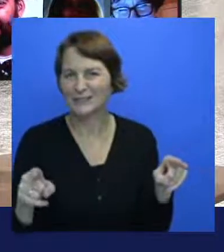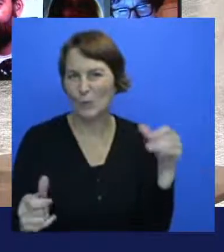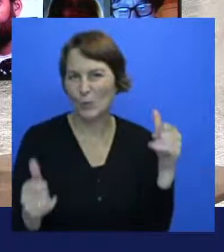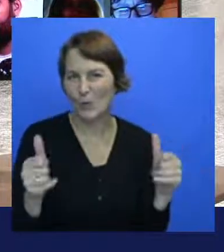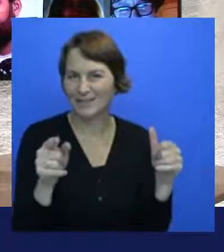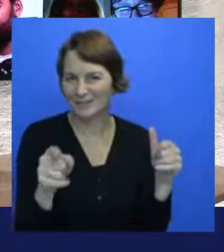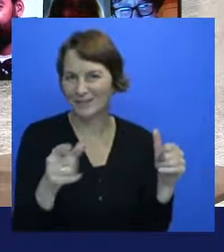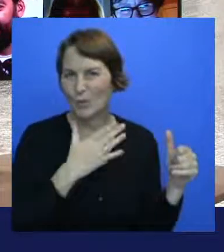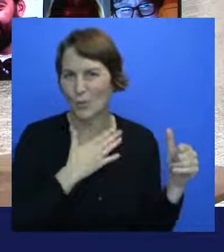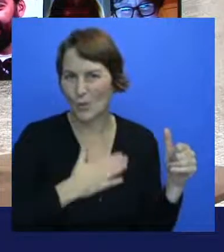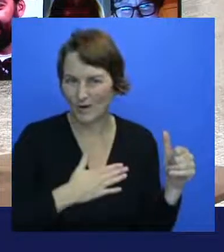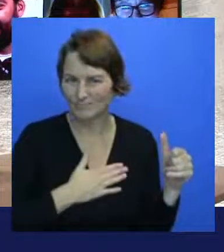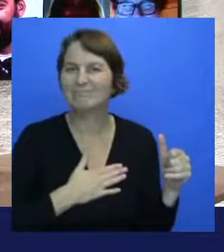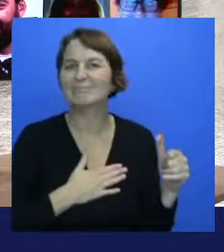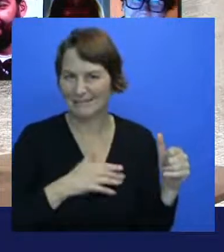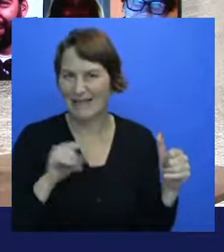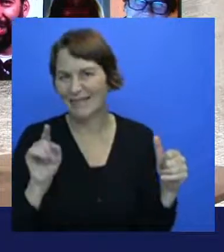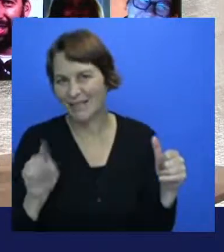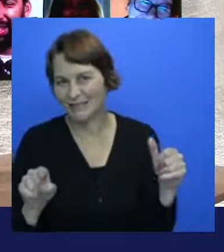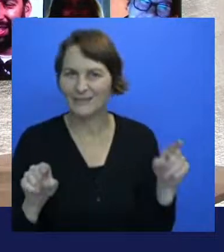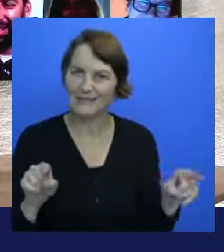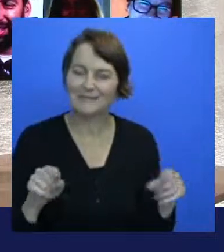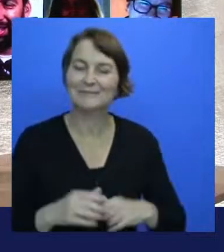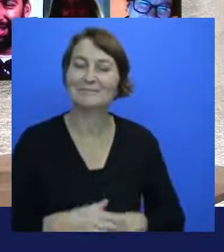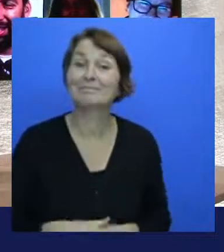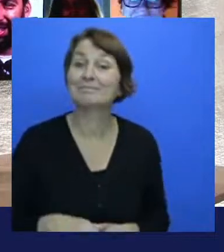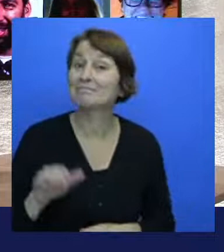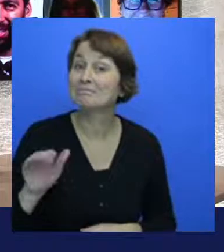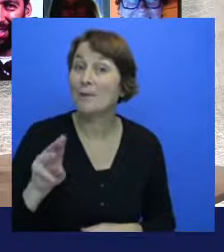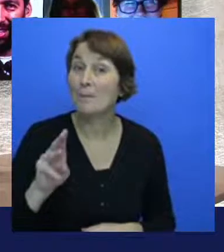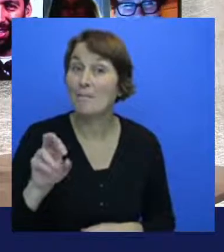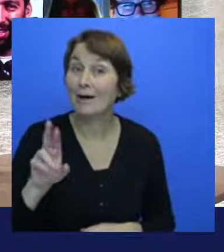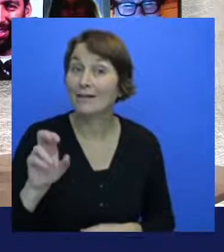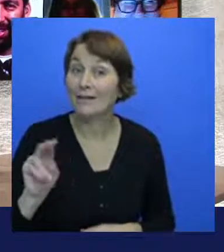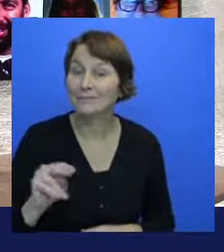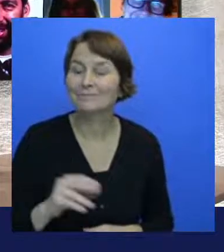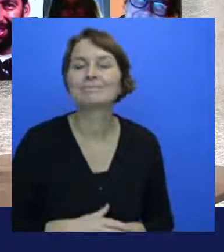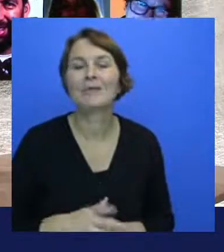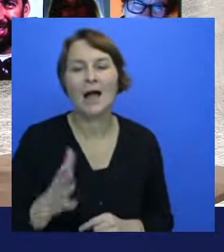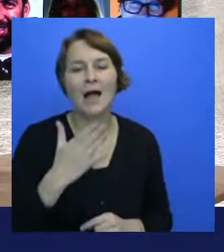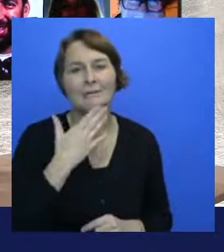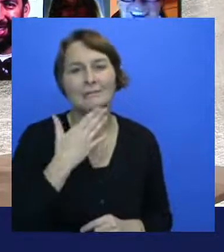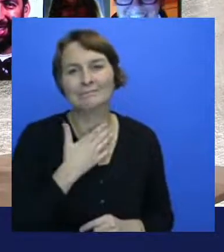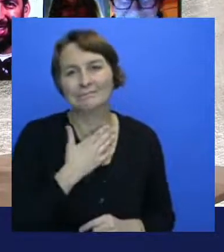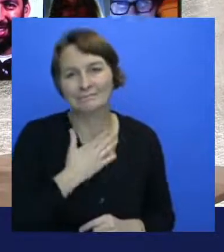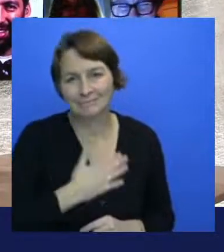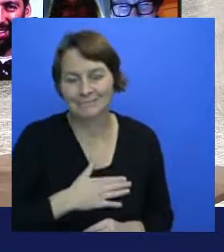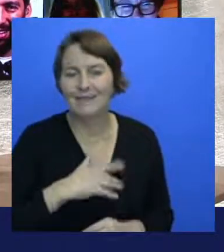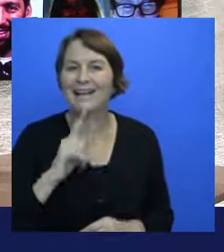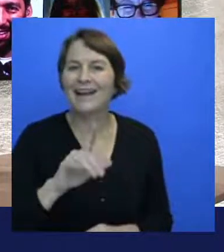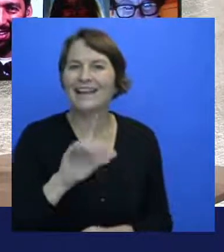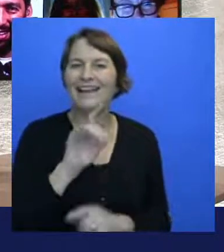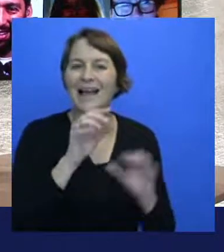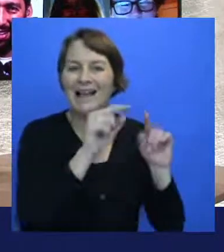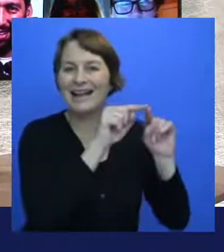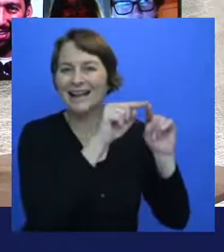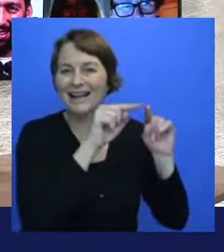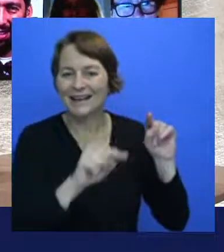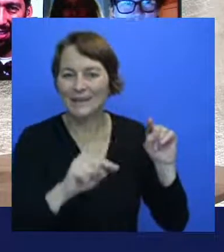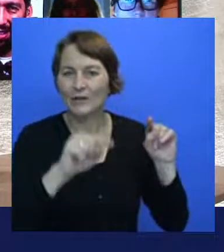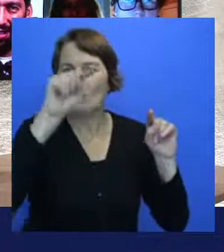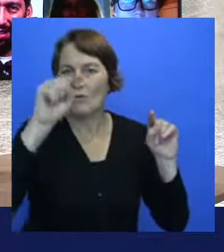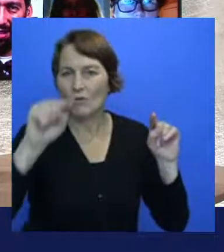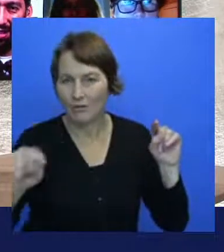Marion. Yeah, well, yeah, I start with the linear regression. Sorry for that, and calculus. And